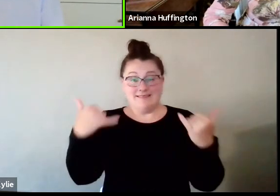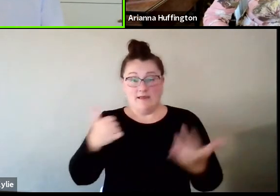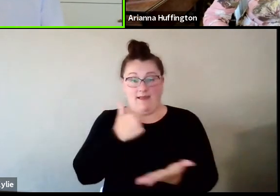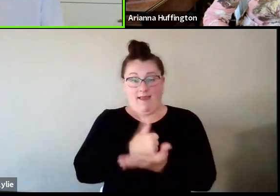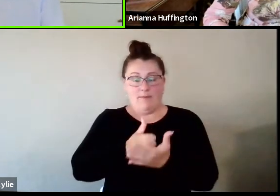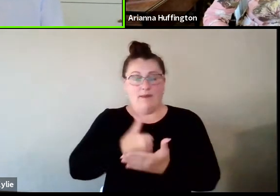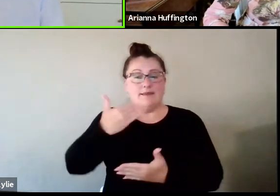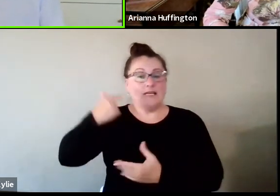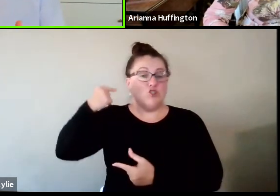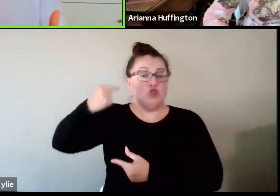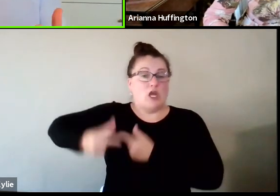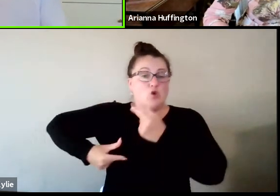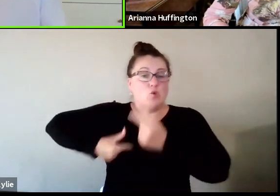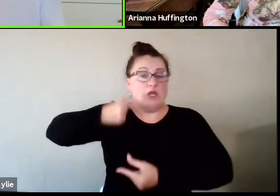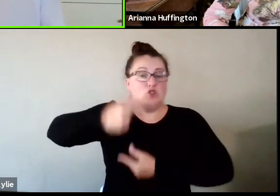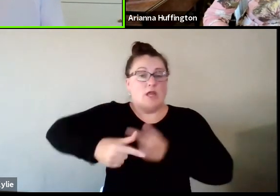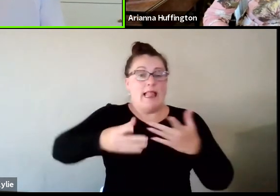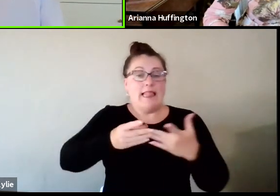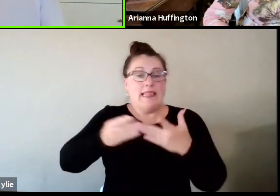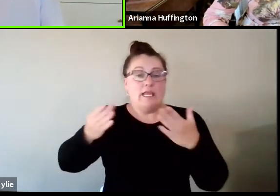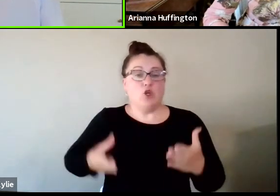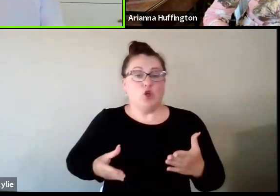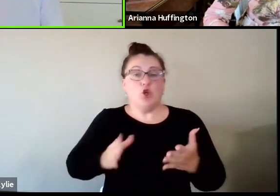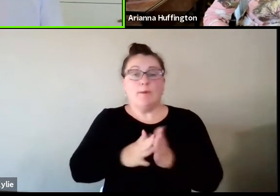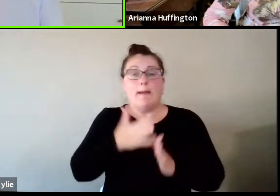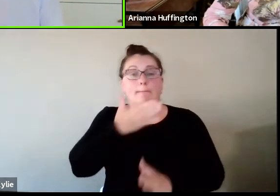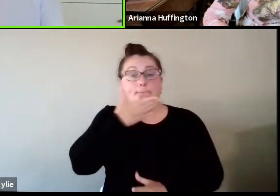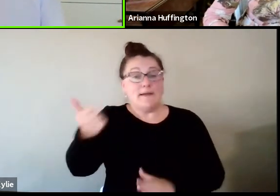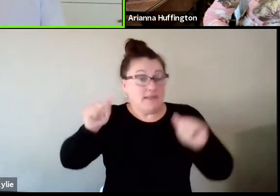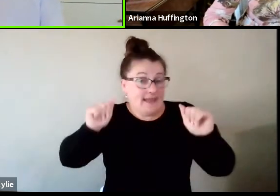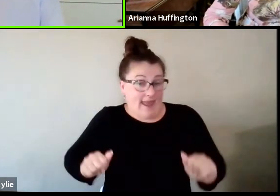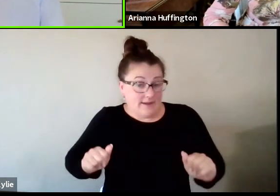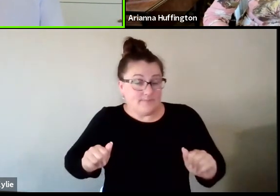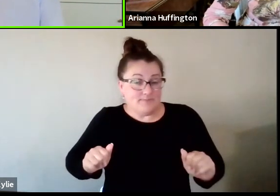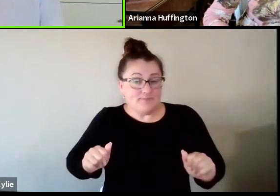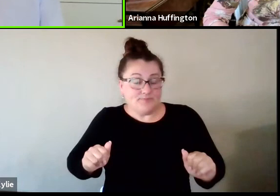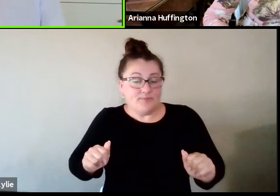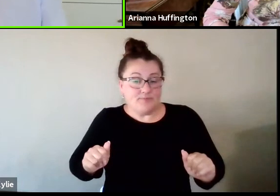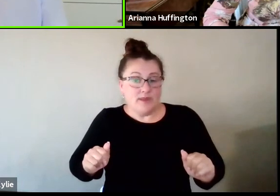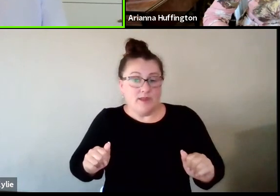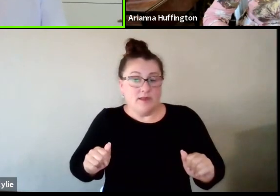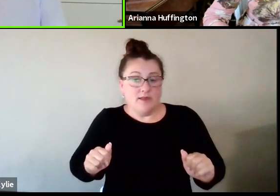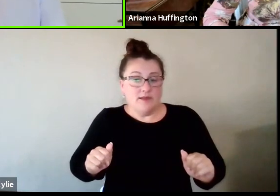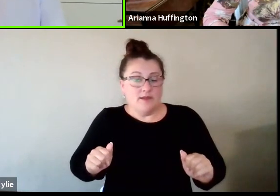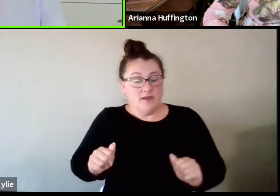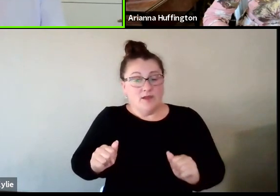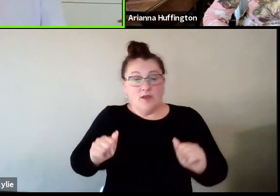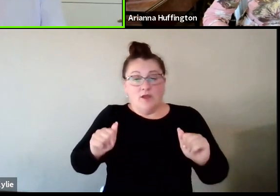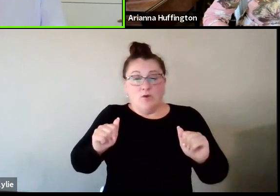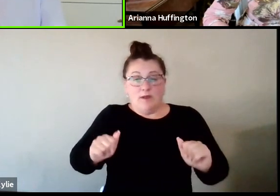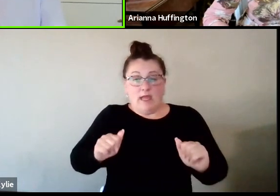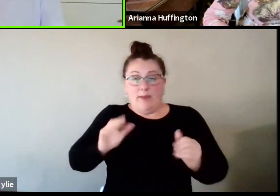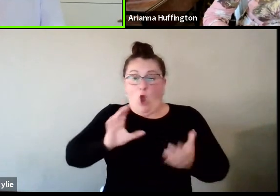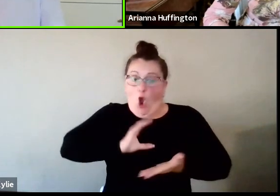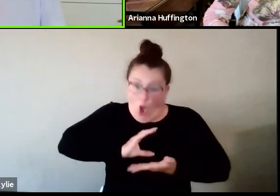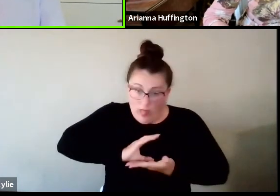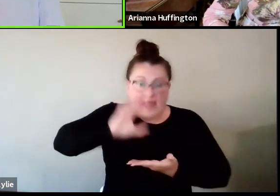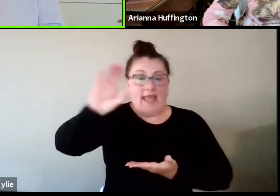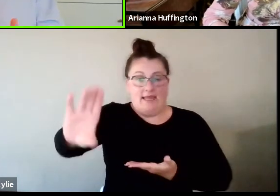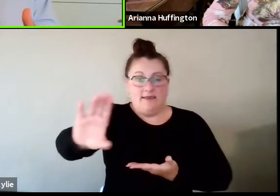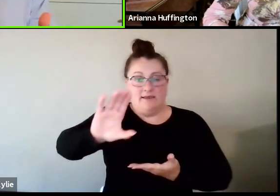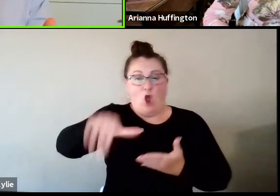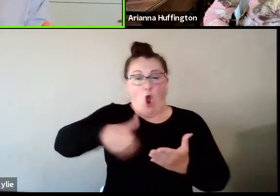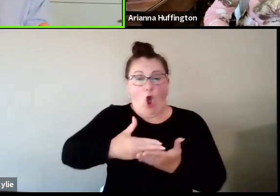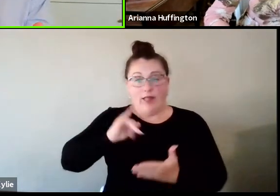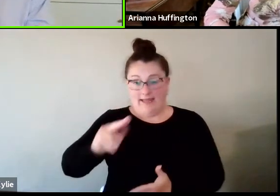the next generation of leaders, you know, be the best they can be. So I think why we can be all in, and I think it's good to be all